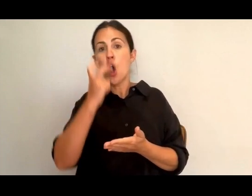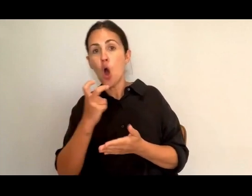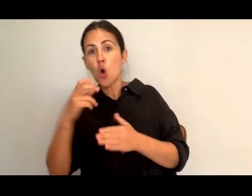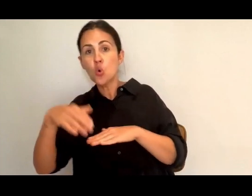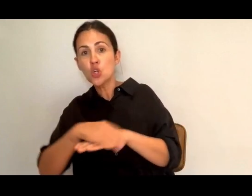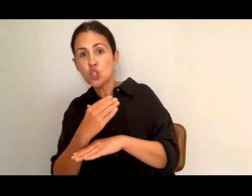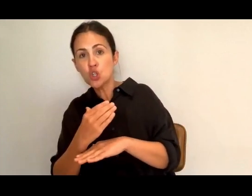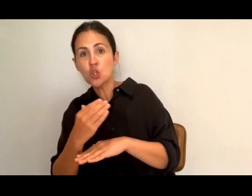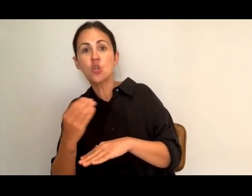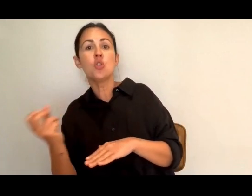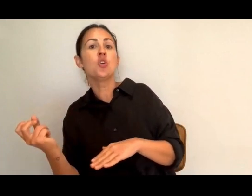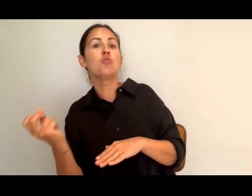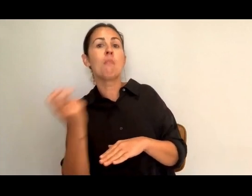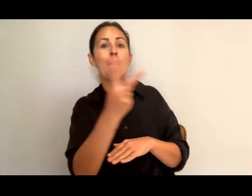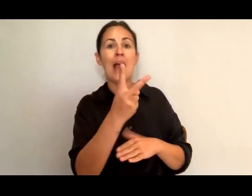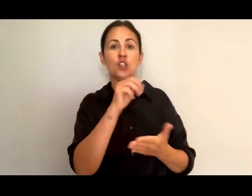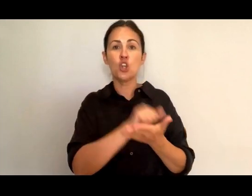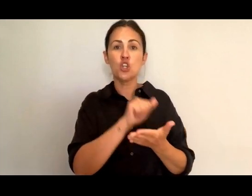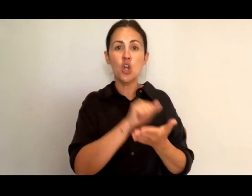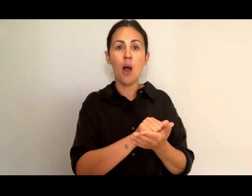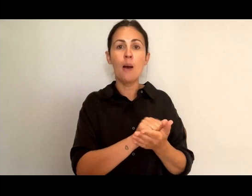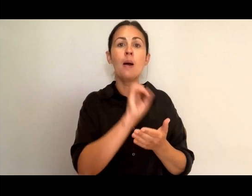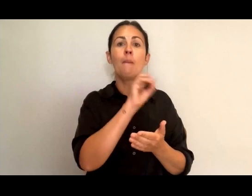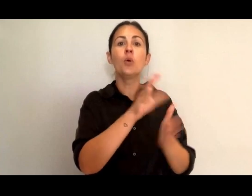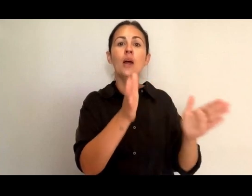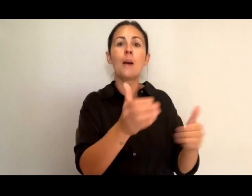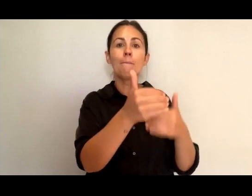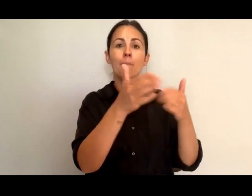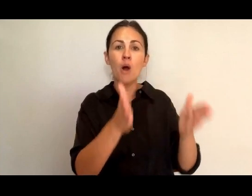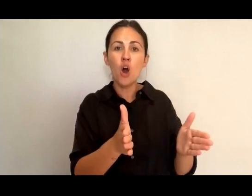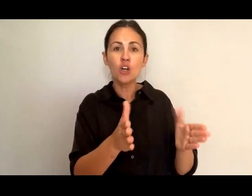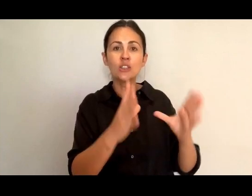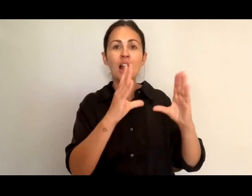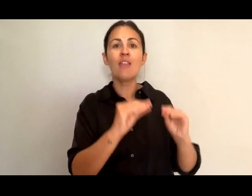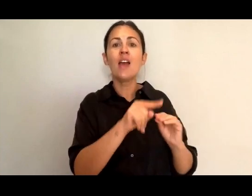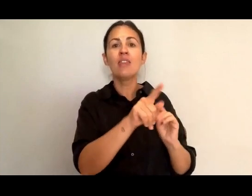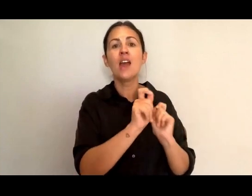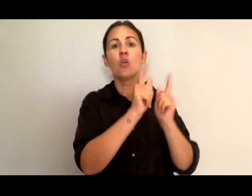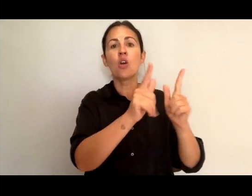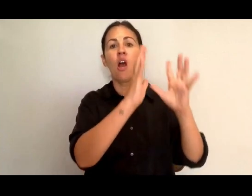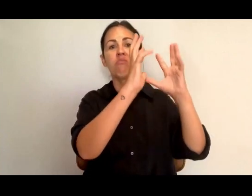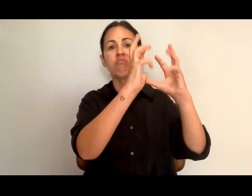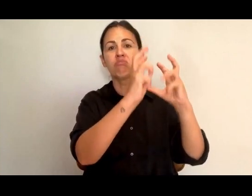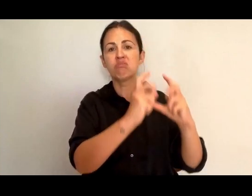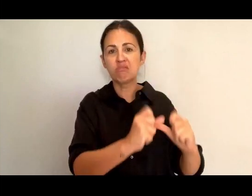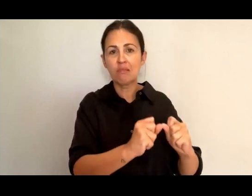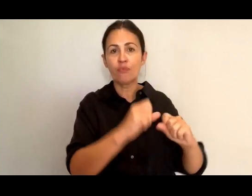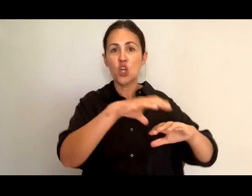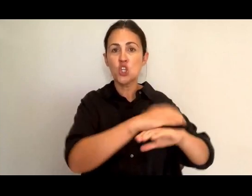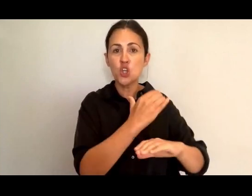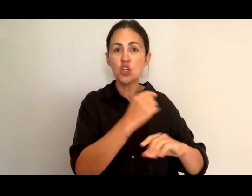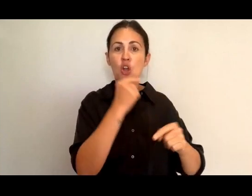broken down, and a lot of the material for that will be shredded, pelletised, and turned back into the rubber that's used to make basketball courts. And when